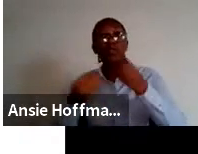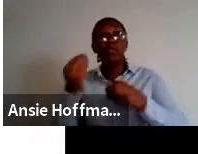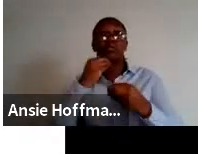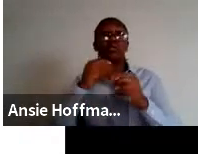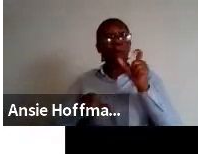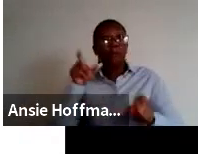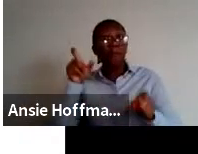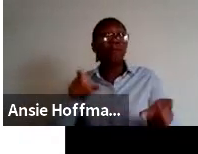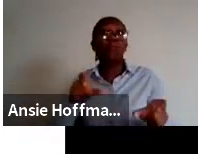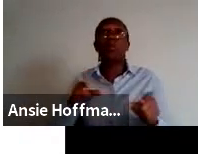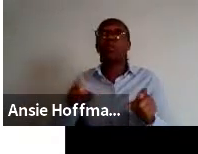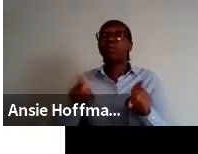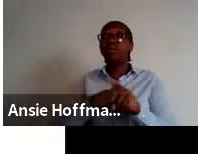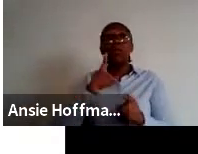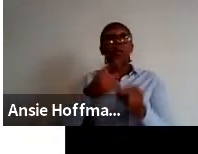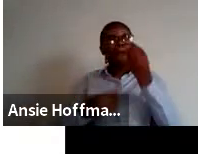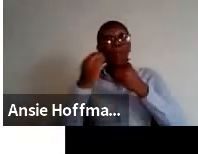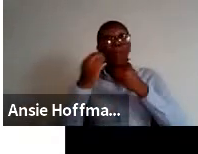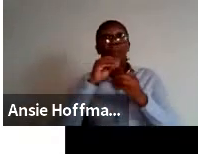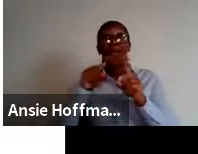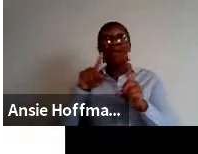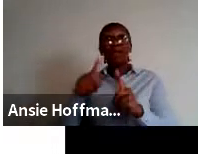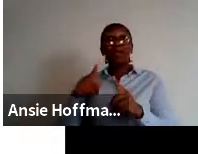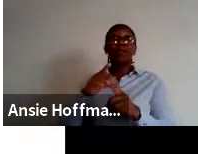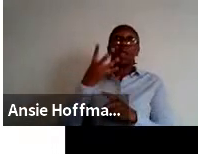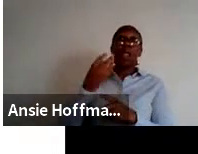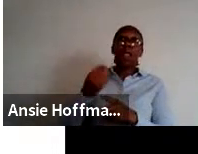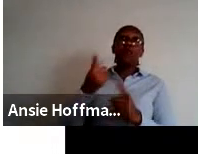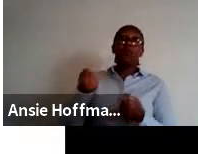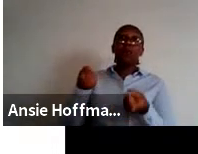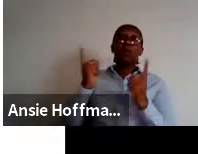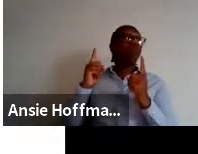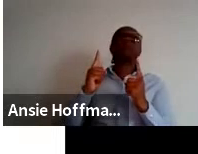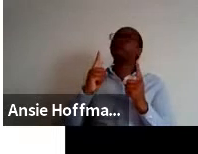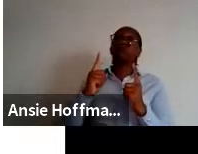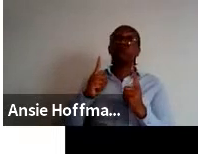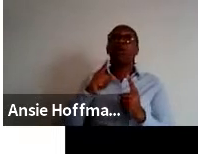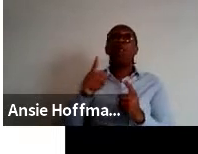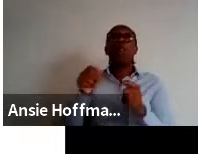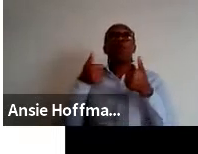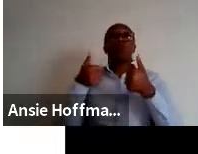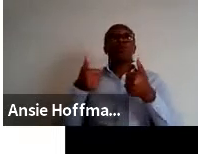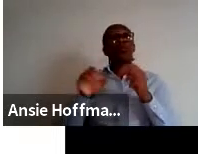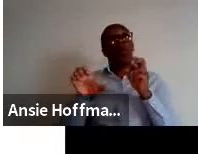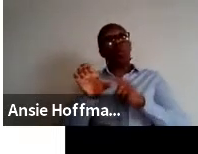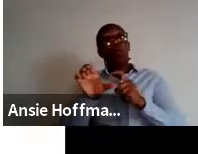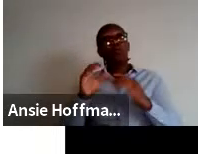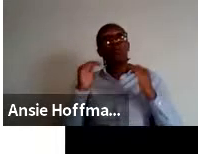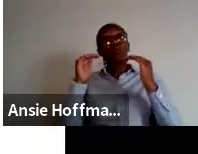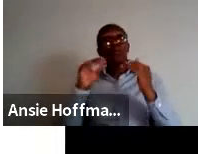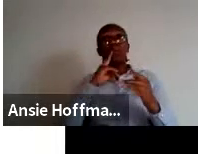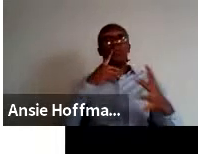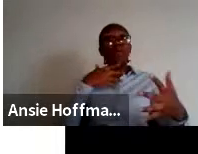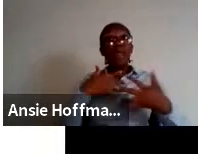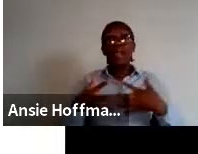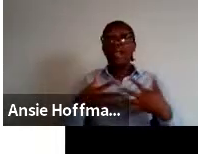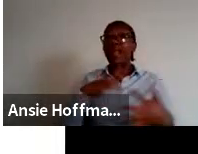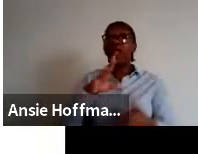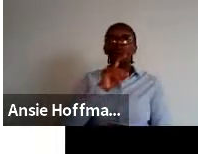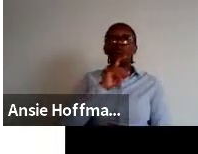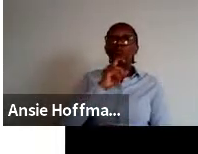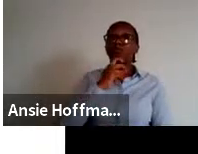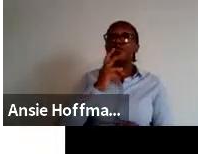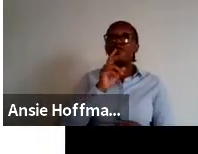people without harming them. And they can also not be used for the parts of the